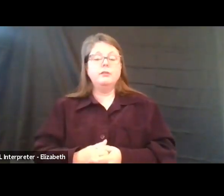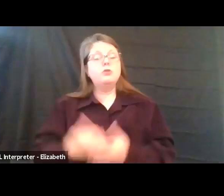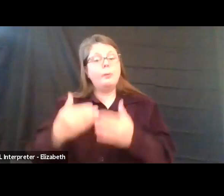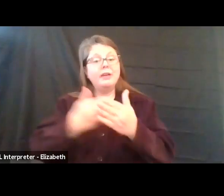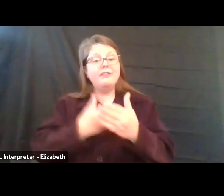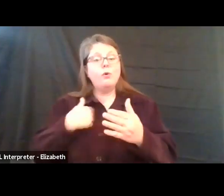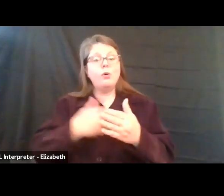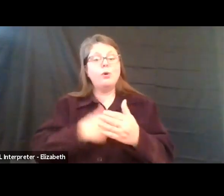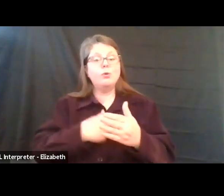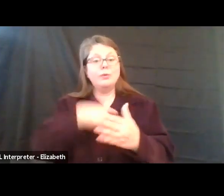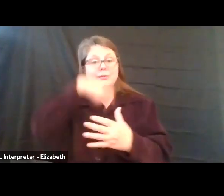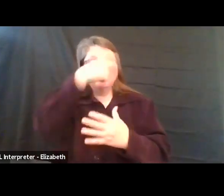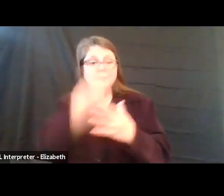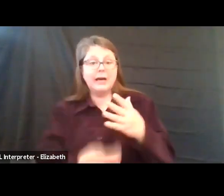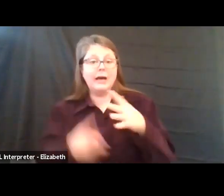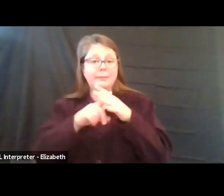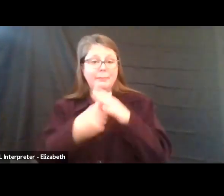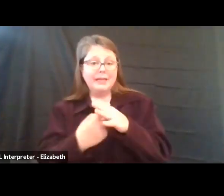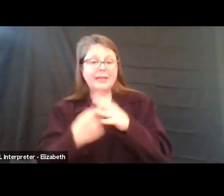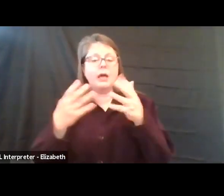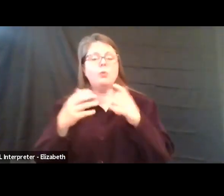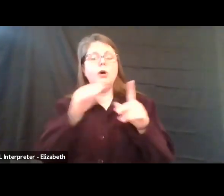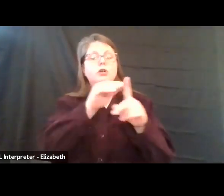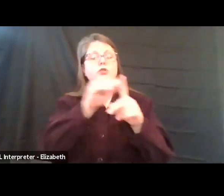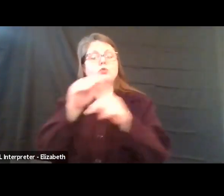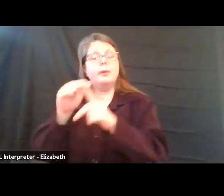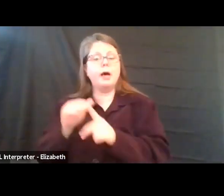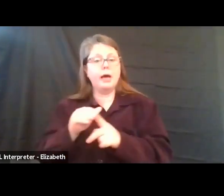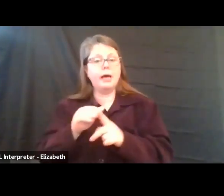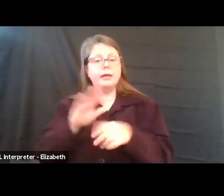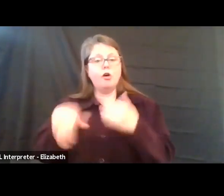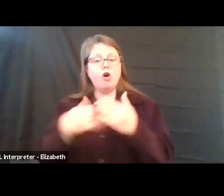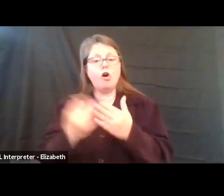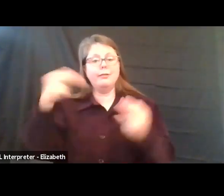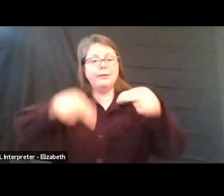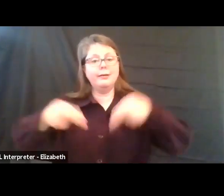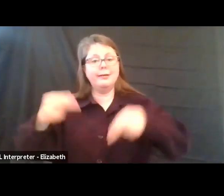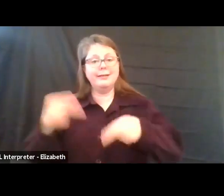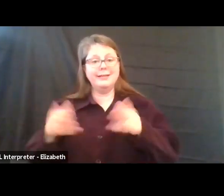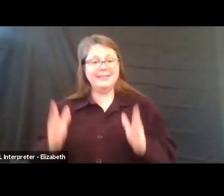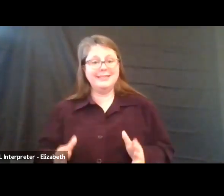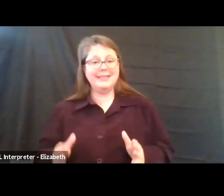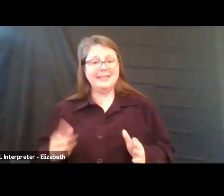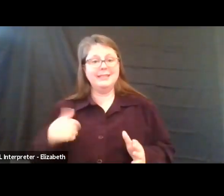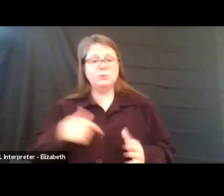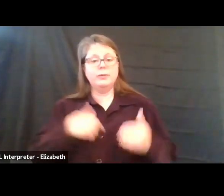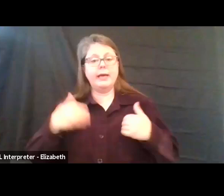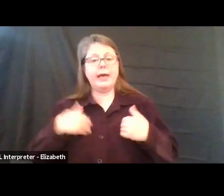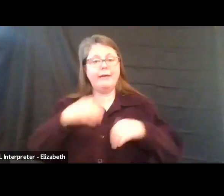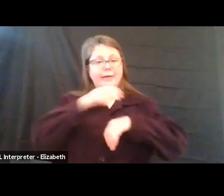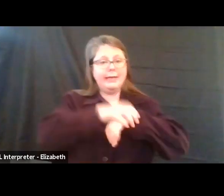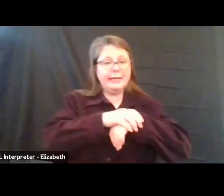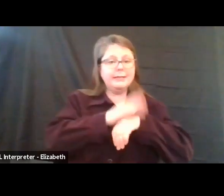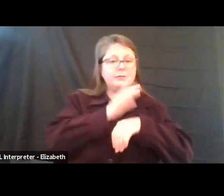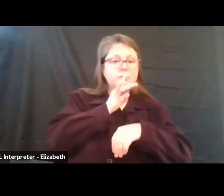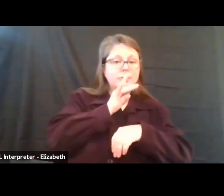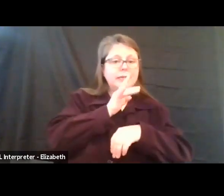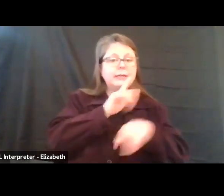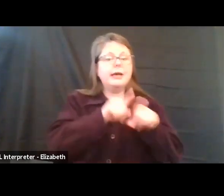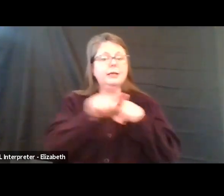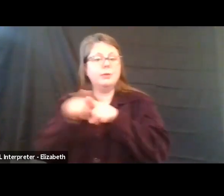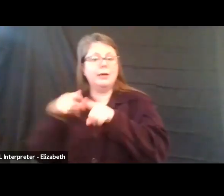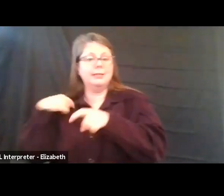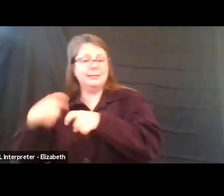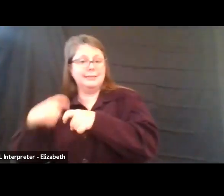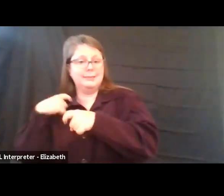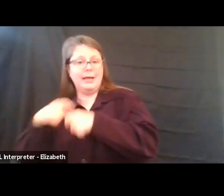remind attendees that the presentation will be in English and Spanish. If you are on a desktop, you can select your language at the bottom of the screen. If you're on